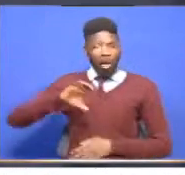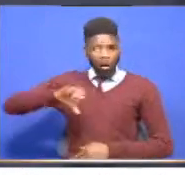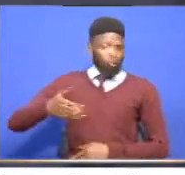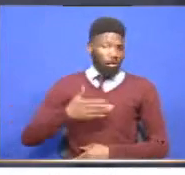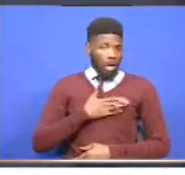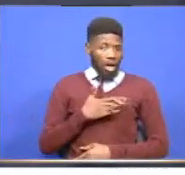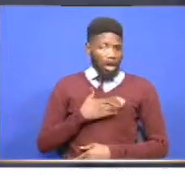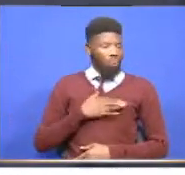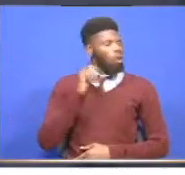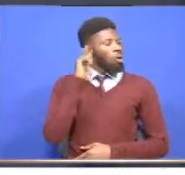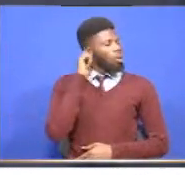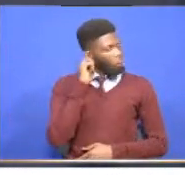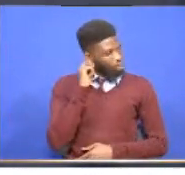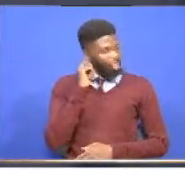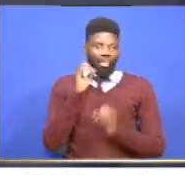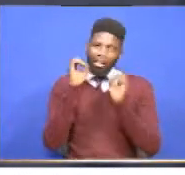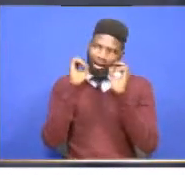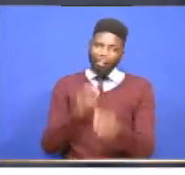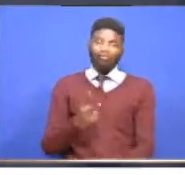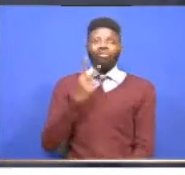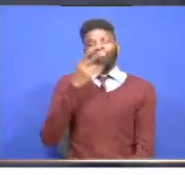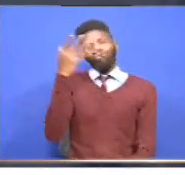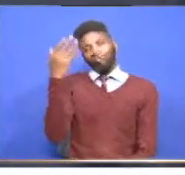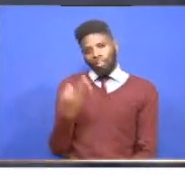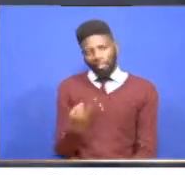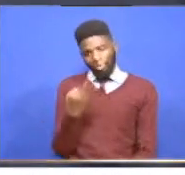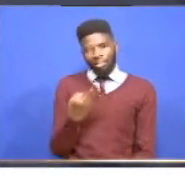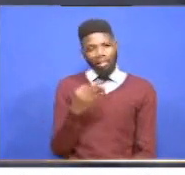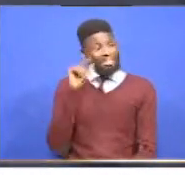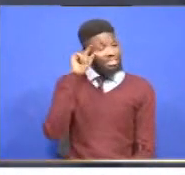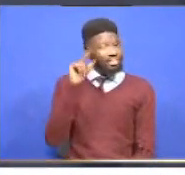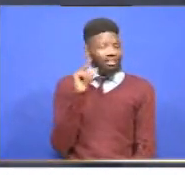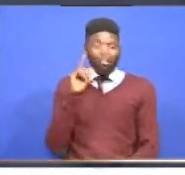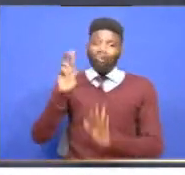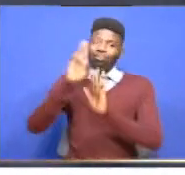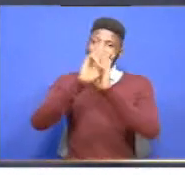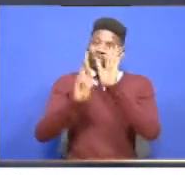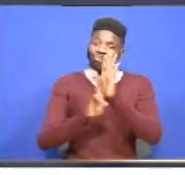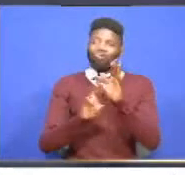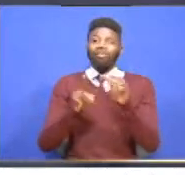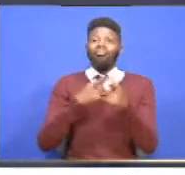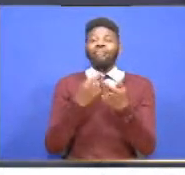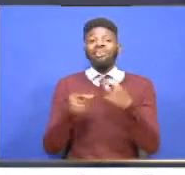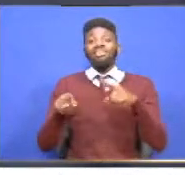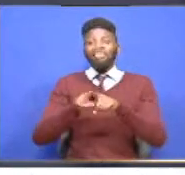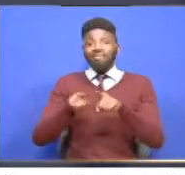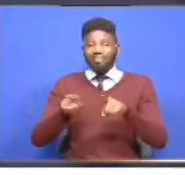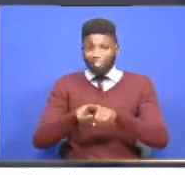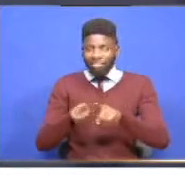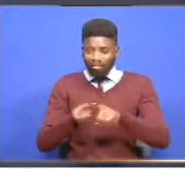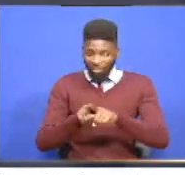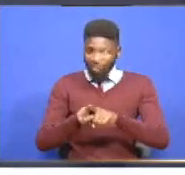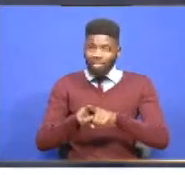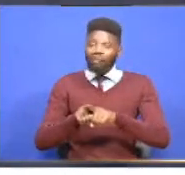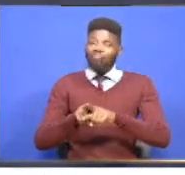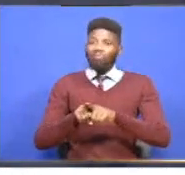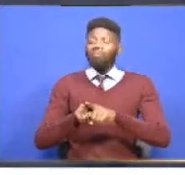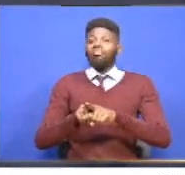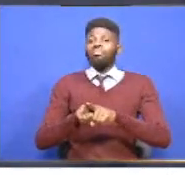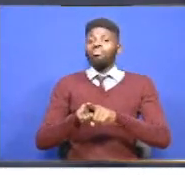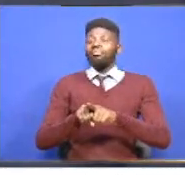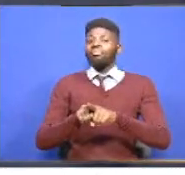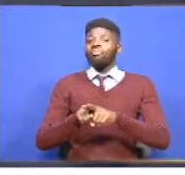not adhere to two-third gender rule, and on the platform that the governor herself is a